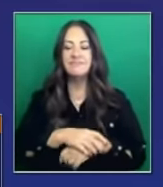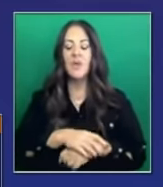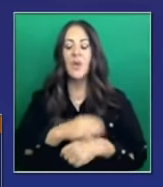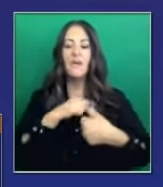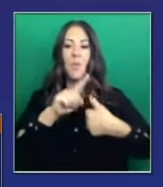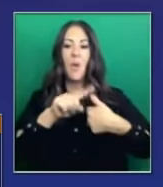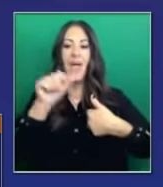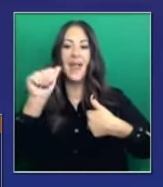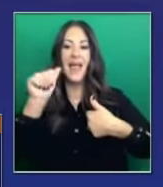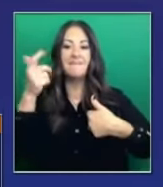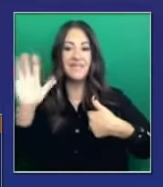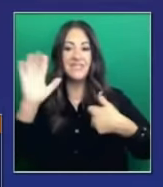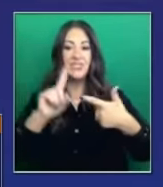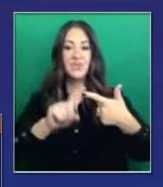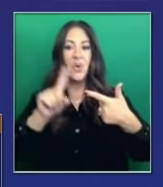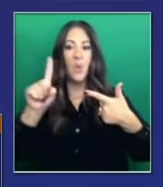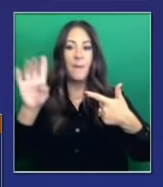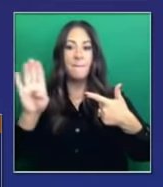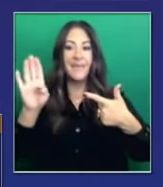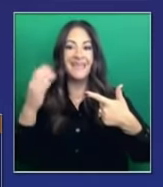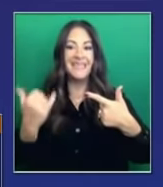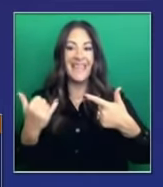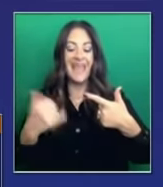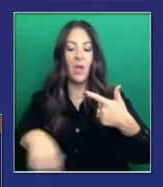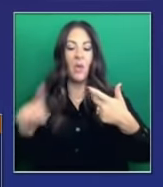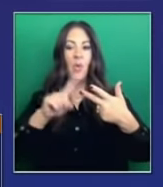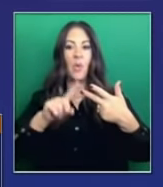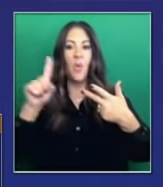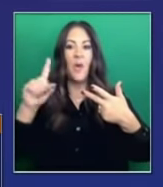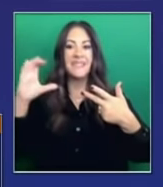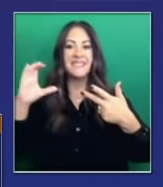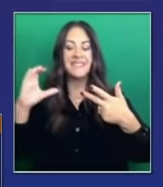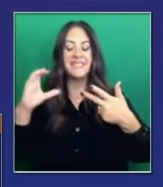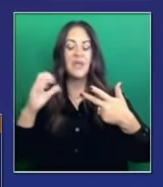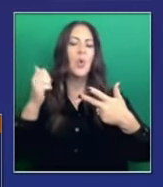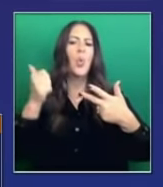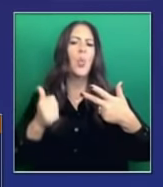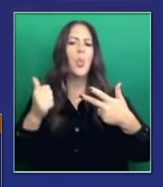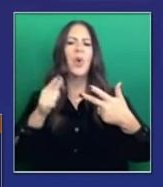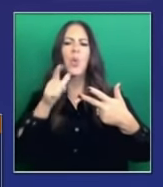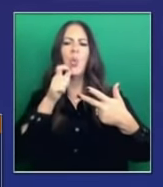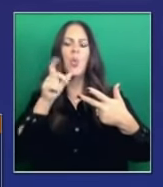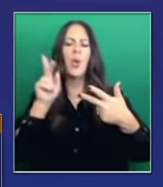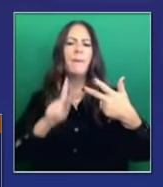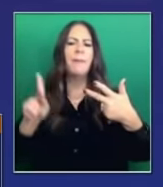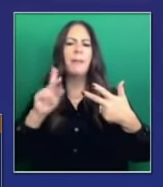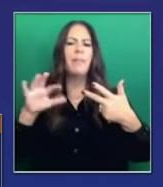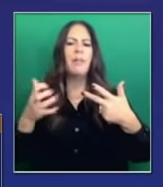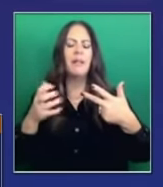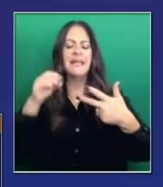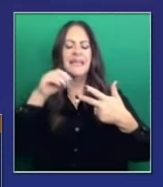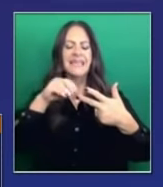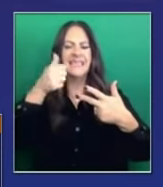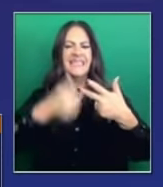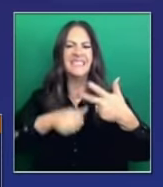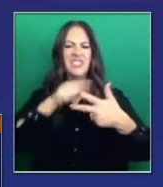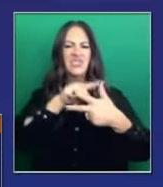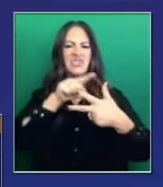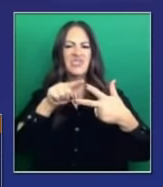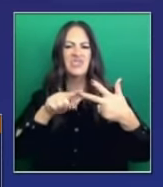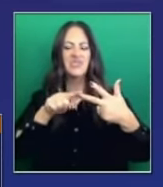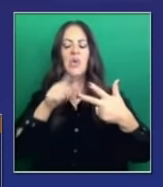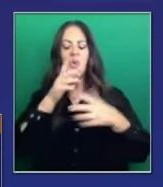is a broader cohort, and those will be vaccines we will begin to deploy in the first quarter of next year.